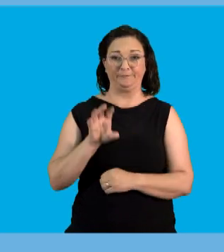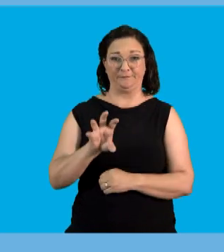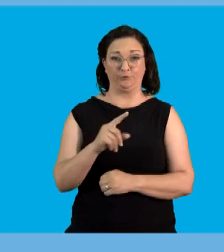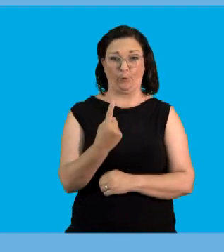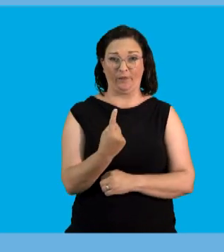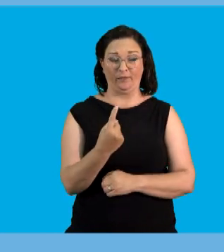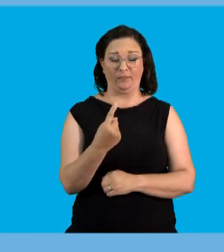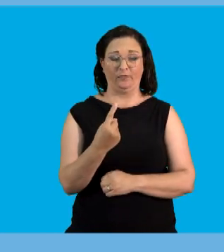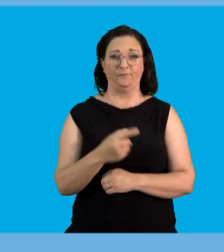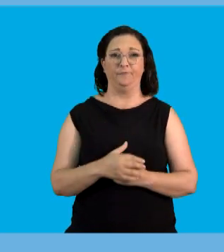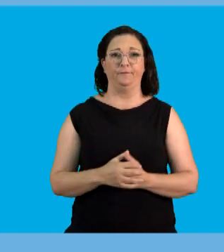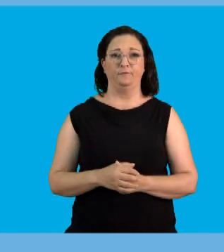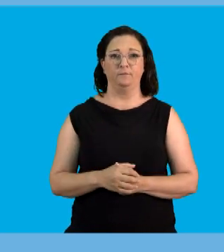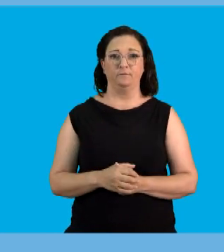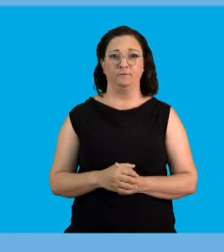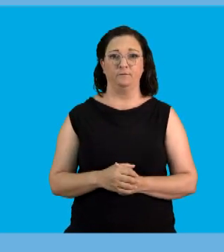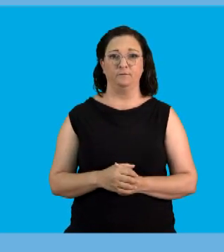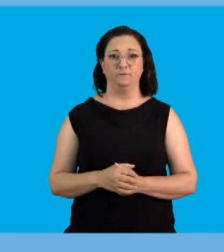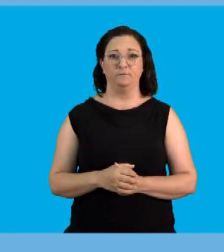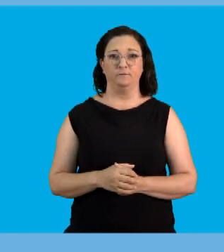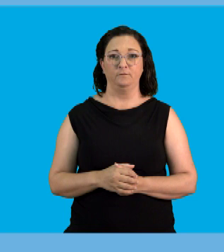container. In picture number 1,